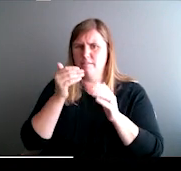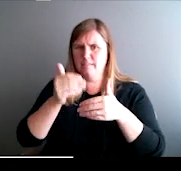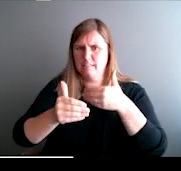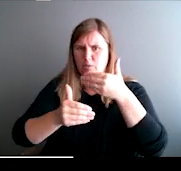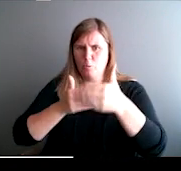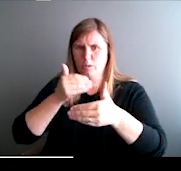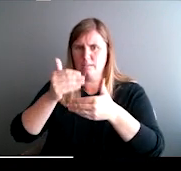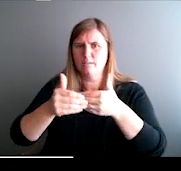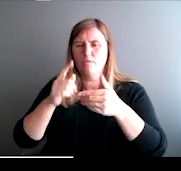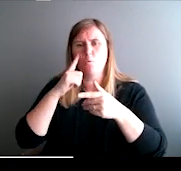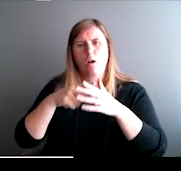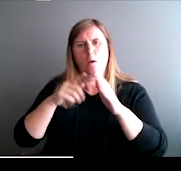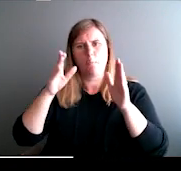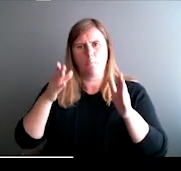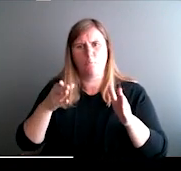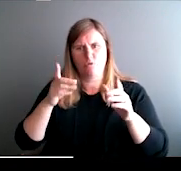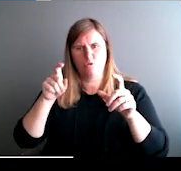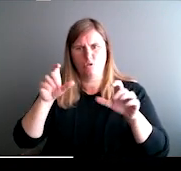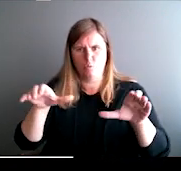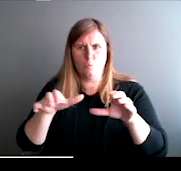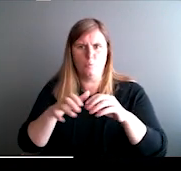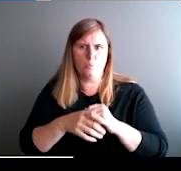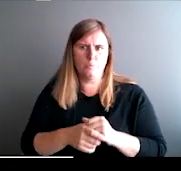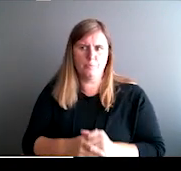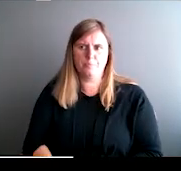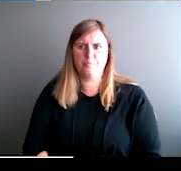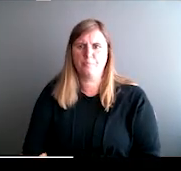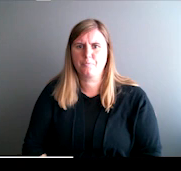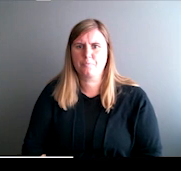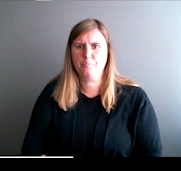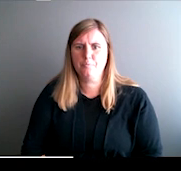what a person is to do.